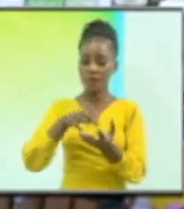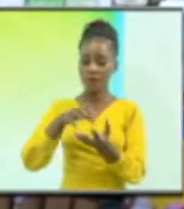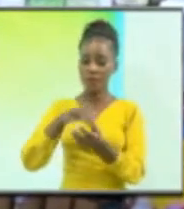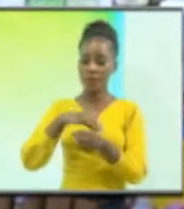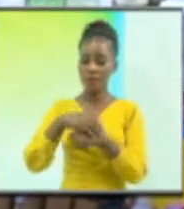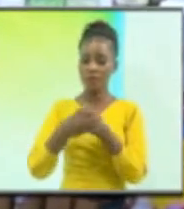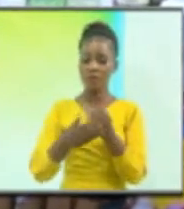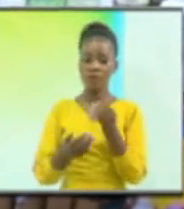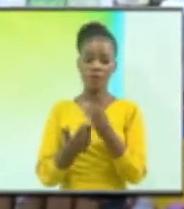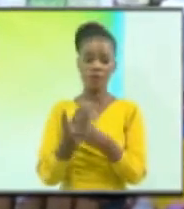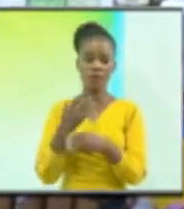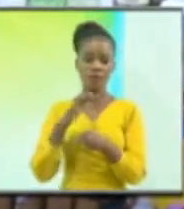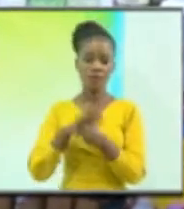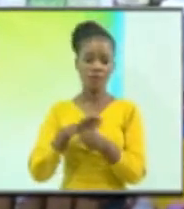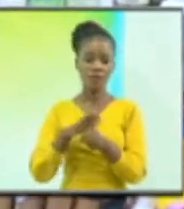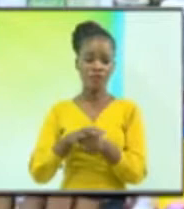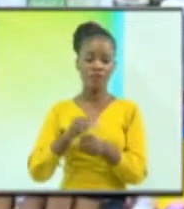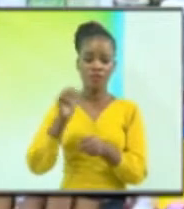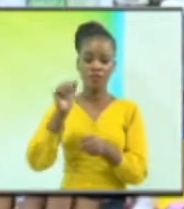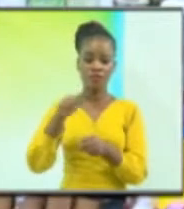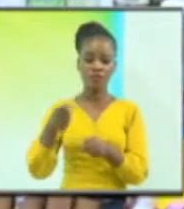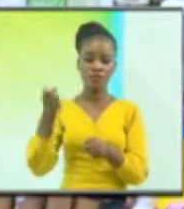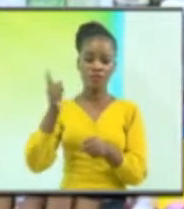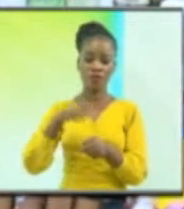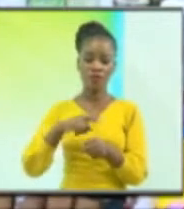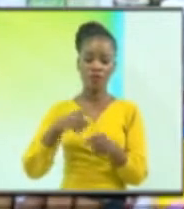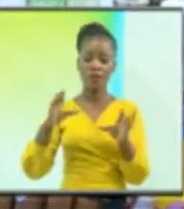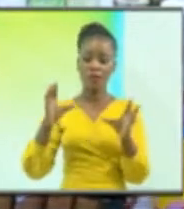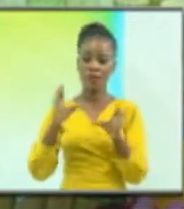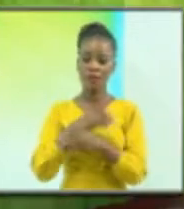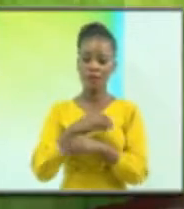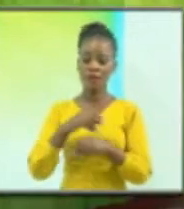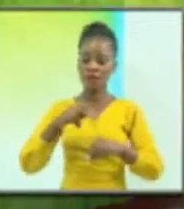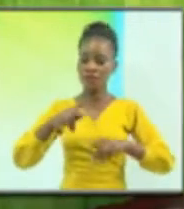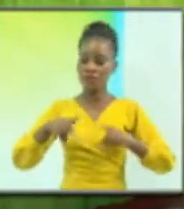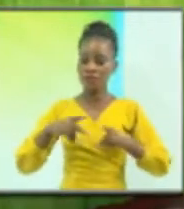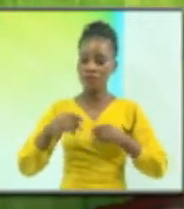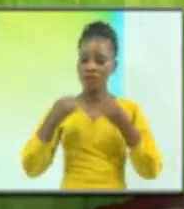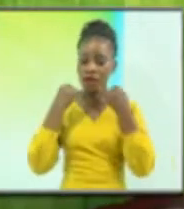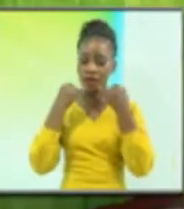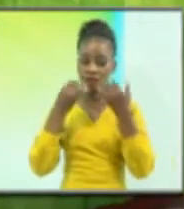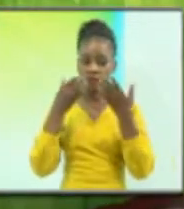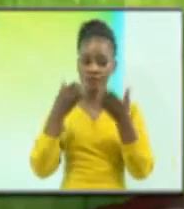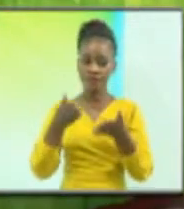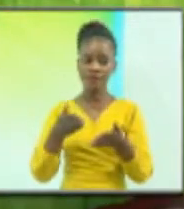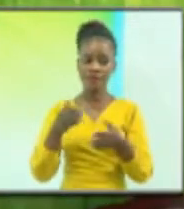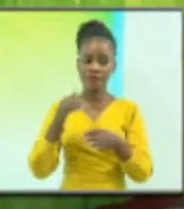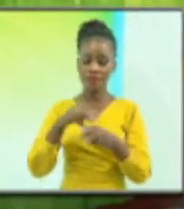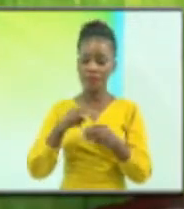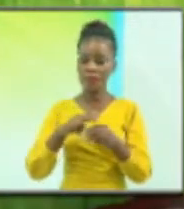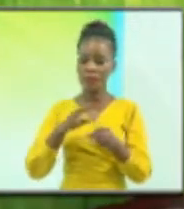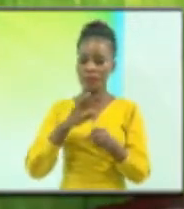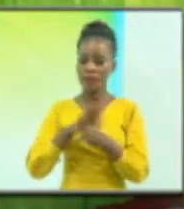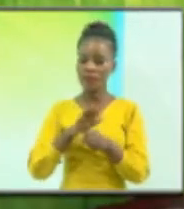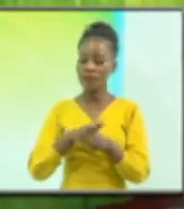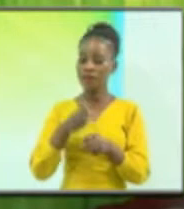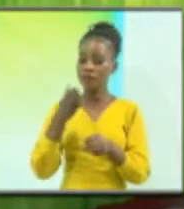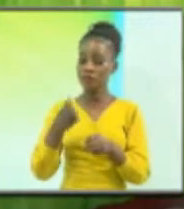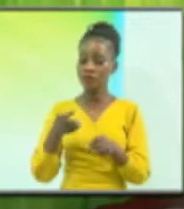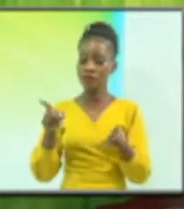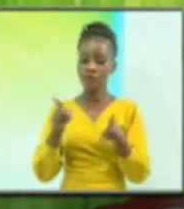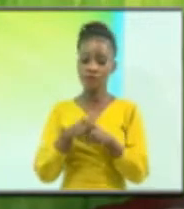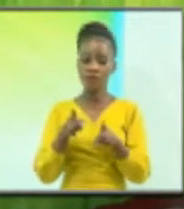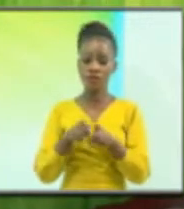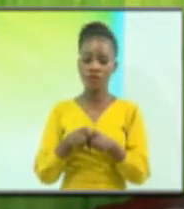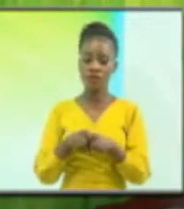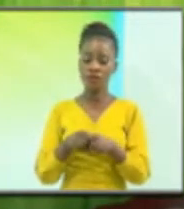increase prices, causing us to lose clients. We've seen a rise in the use of these products, and these products, they